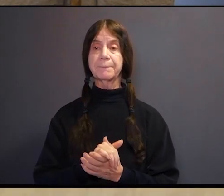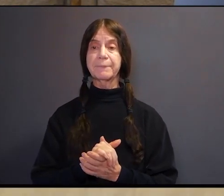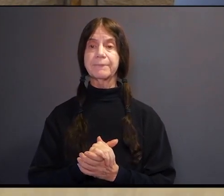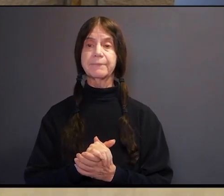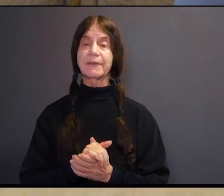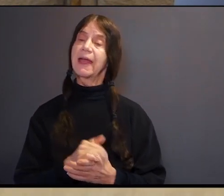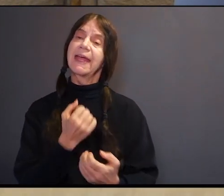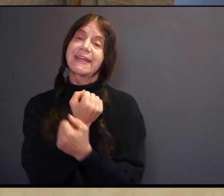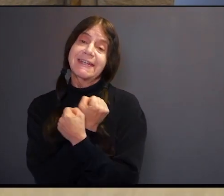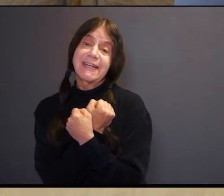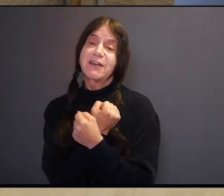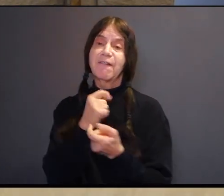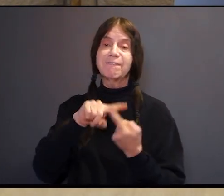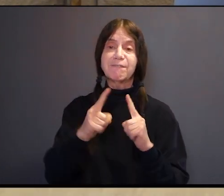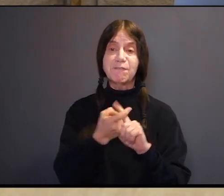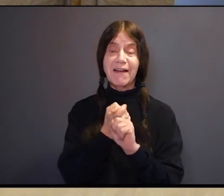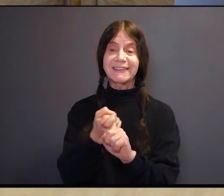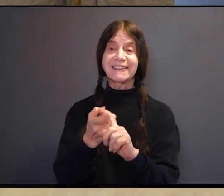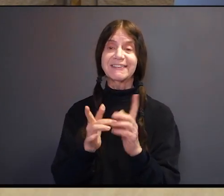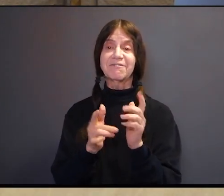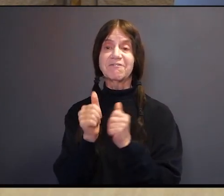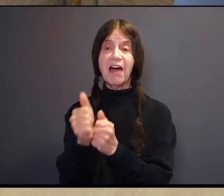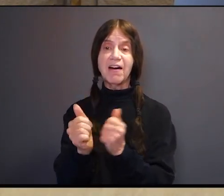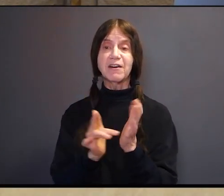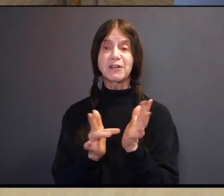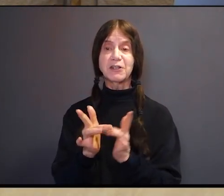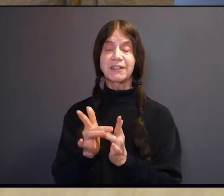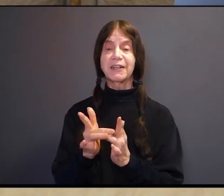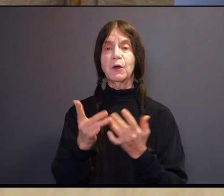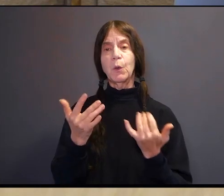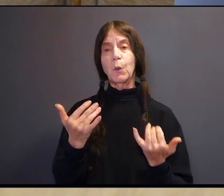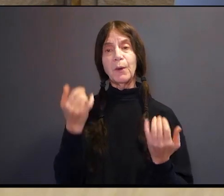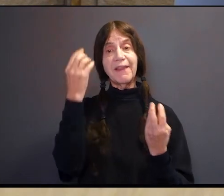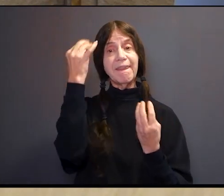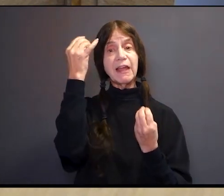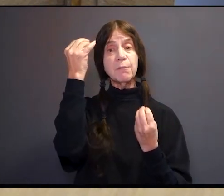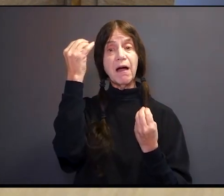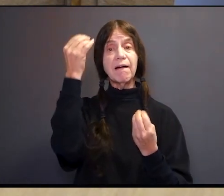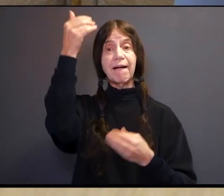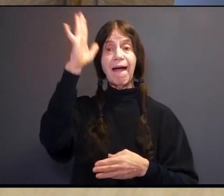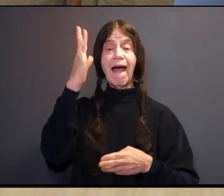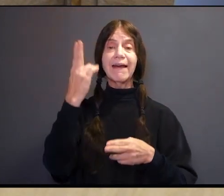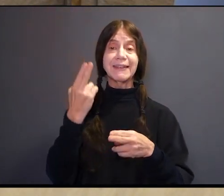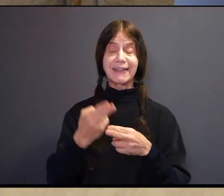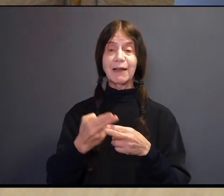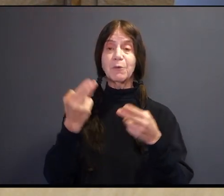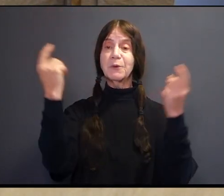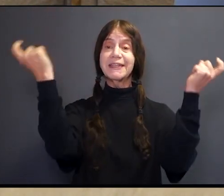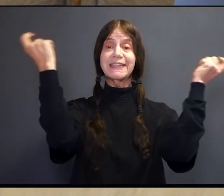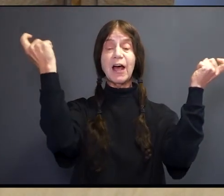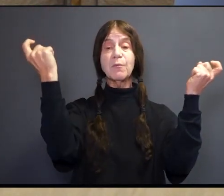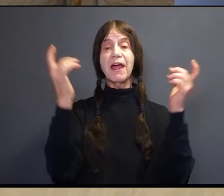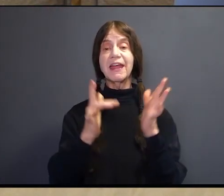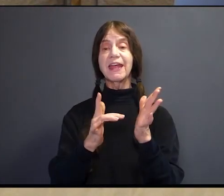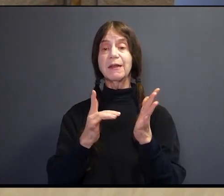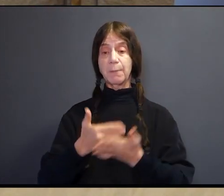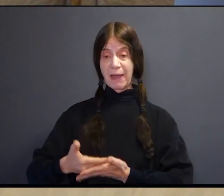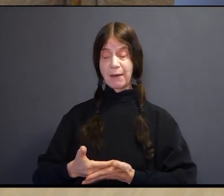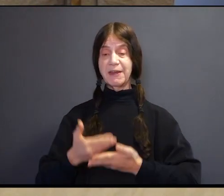21. Dear friends in Christ, today we consider God's name as we celebrate the naming of